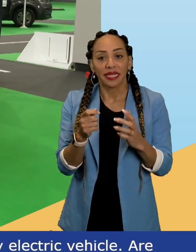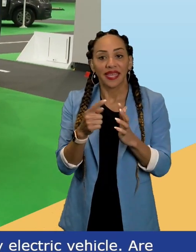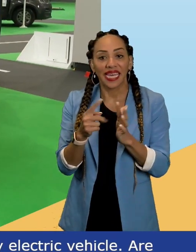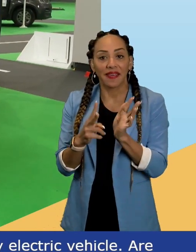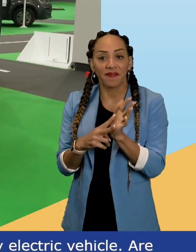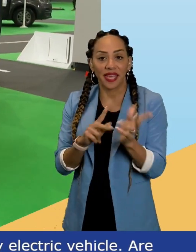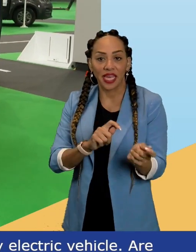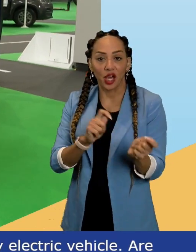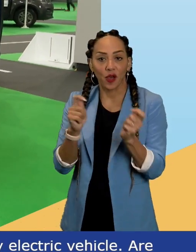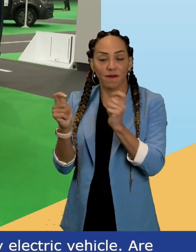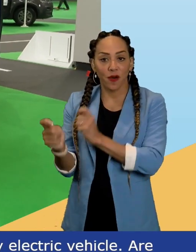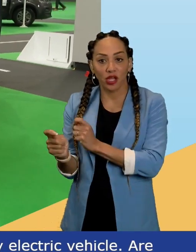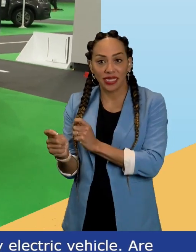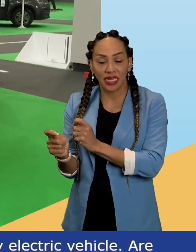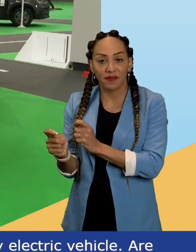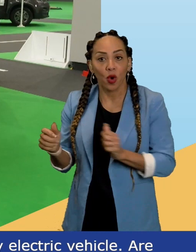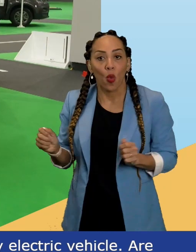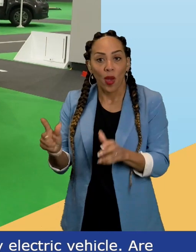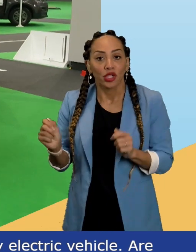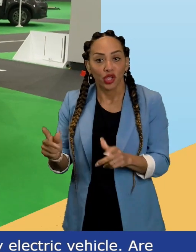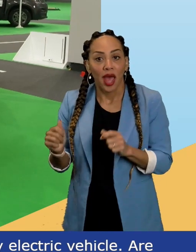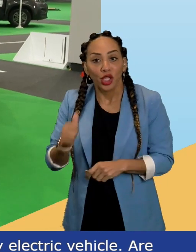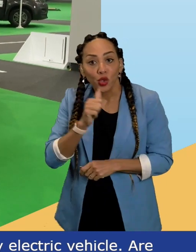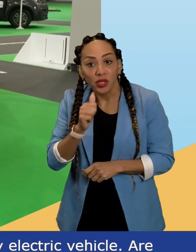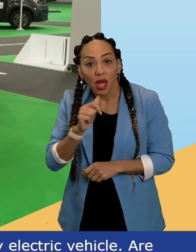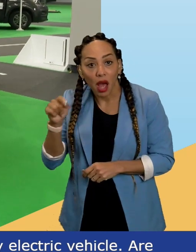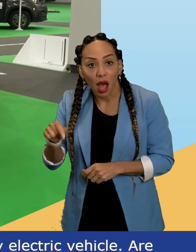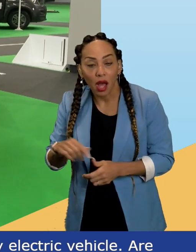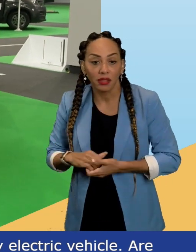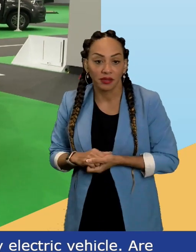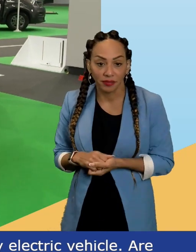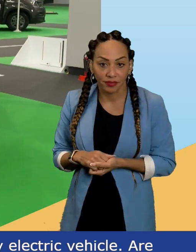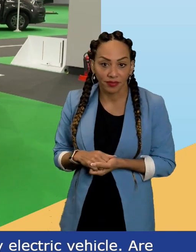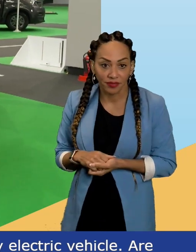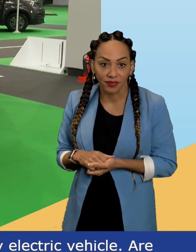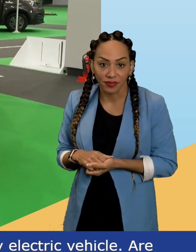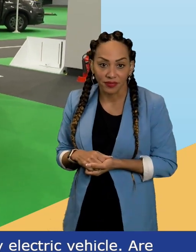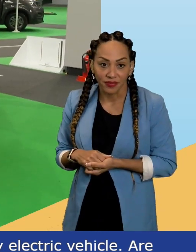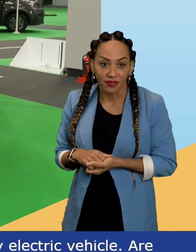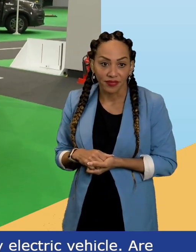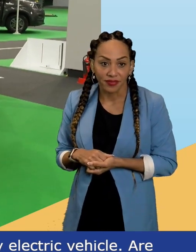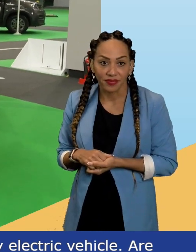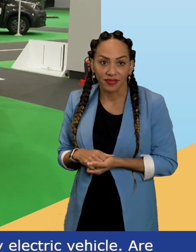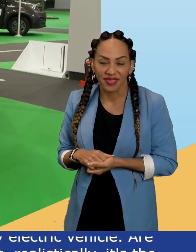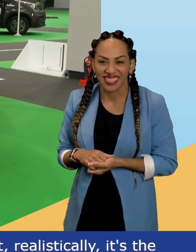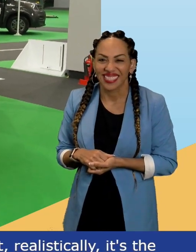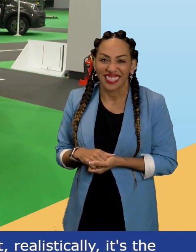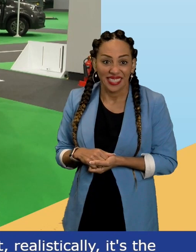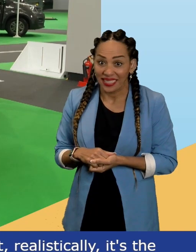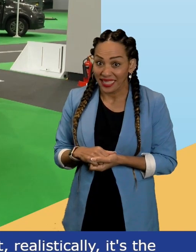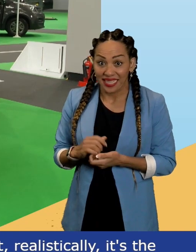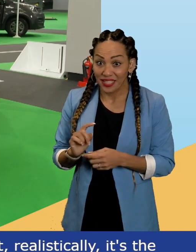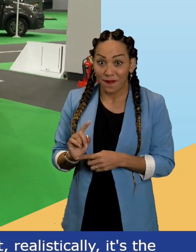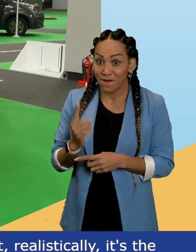physical challenge there. The converters are very much on board. They know this is coming. They're gearing up for it. And this is the kind of first few vehicles that they're going to make